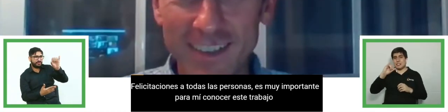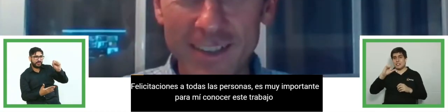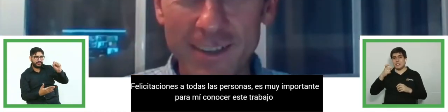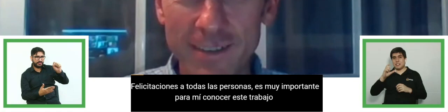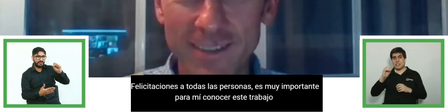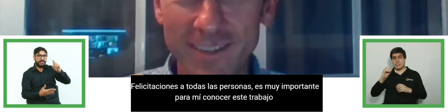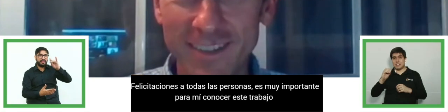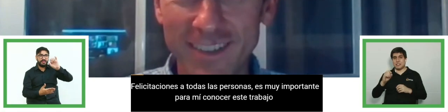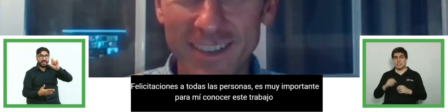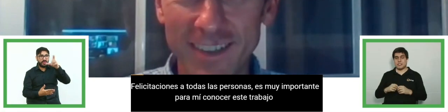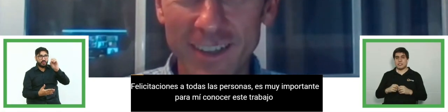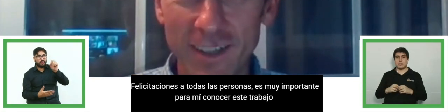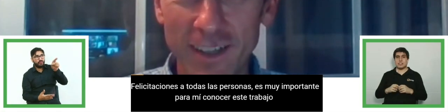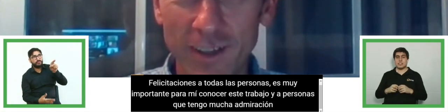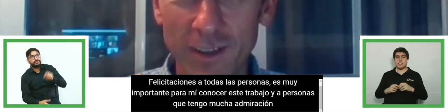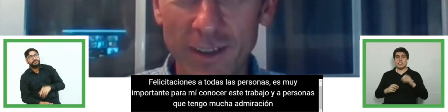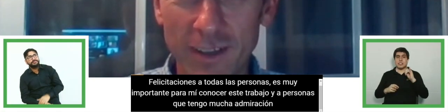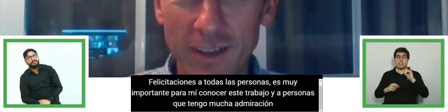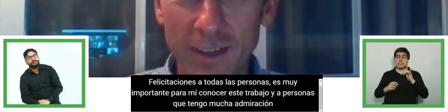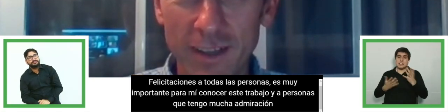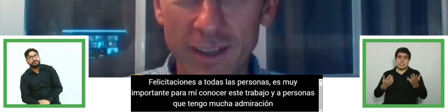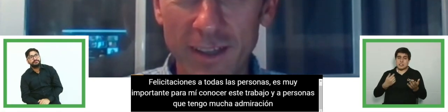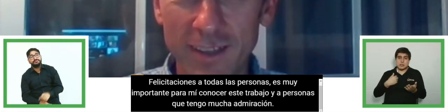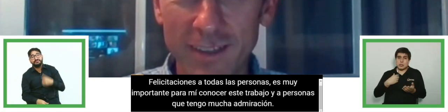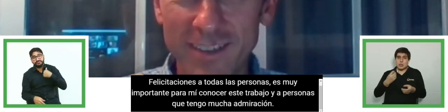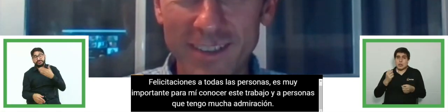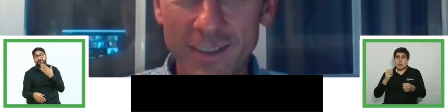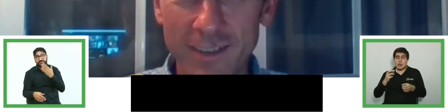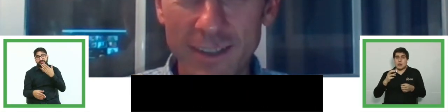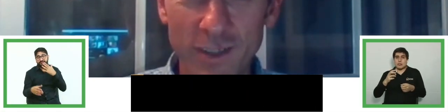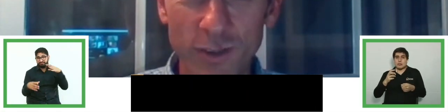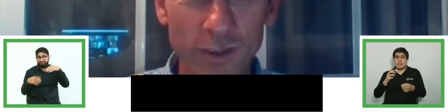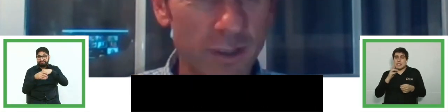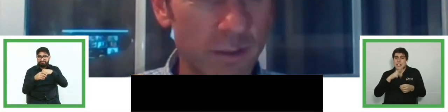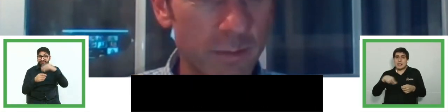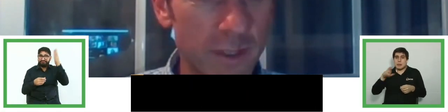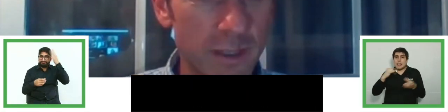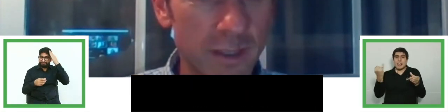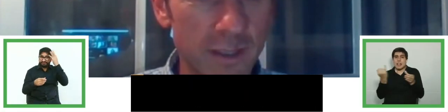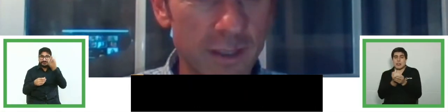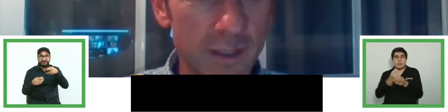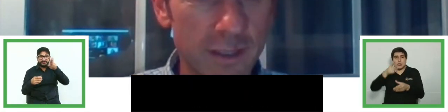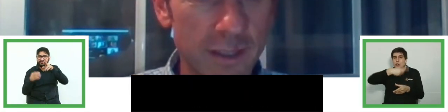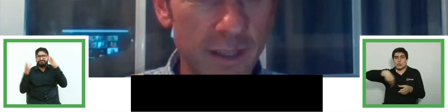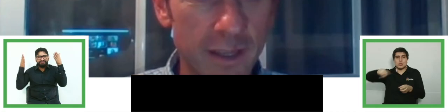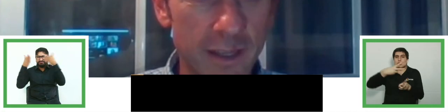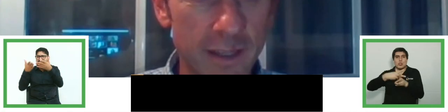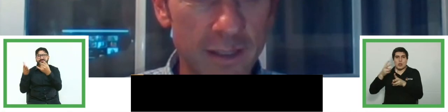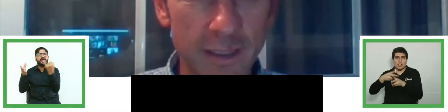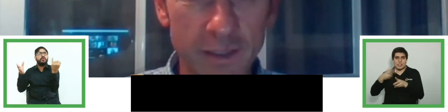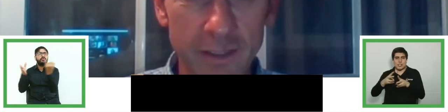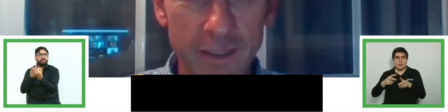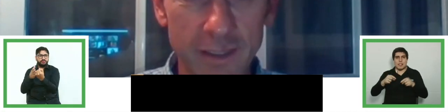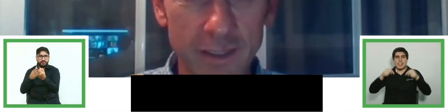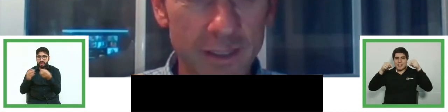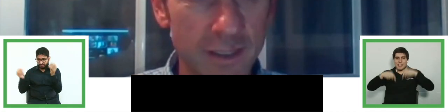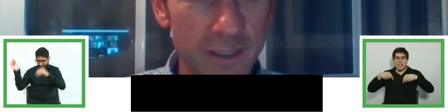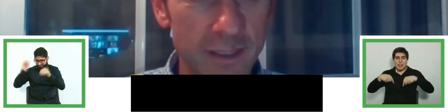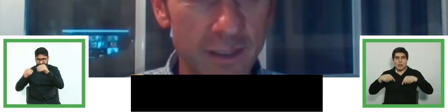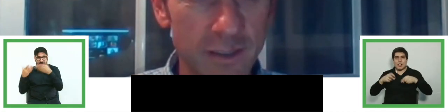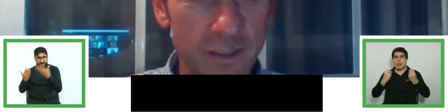Well, I just want to reinforce that inclusion is built with all, and I think this is a very important time